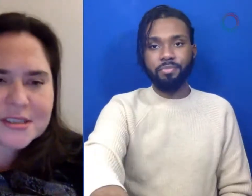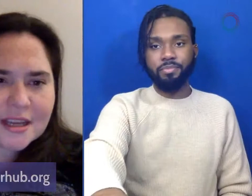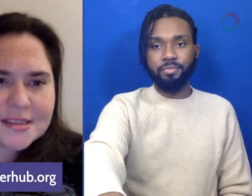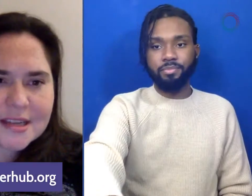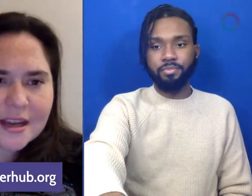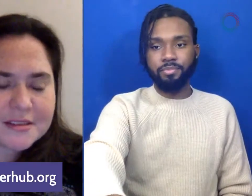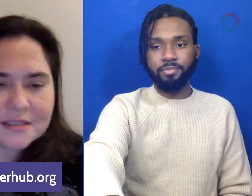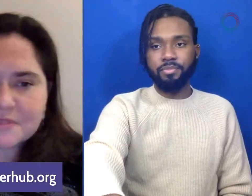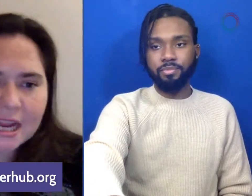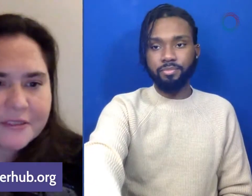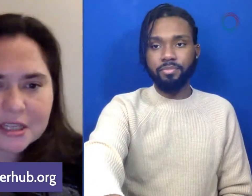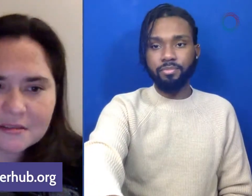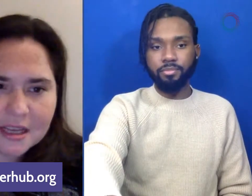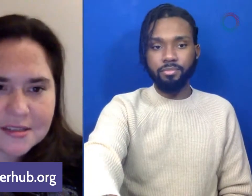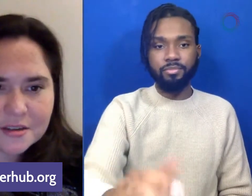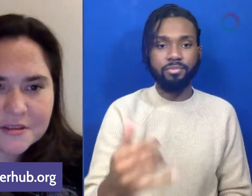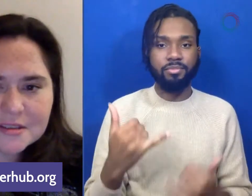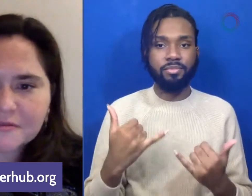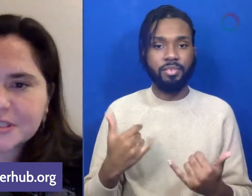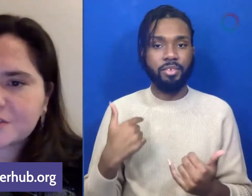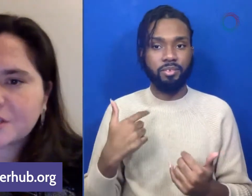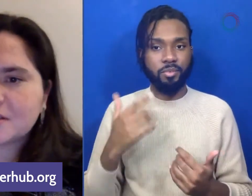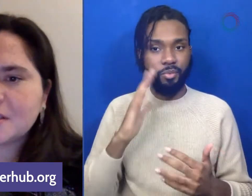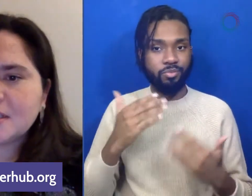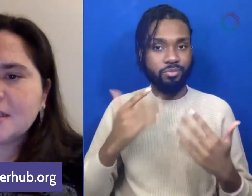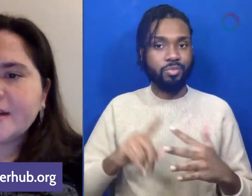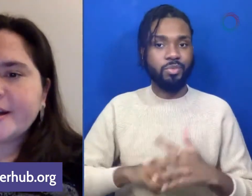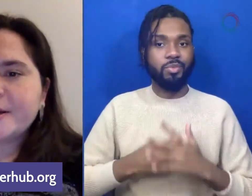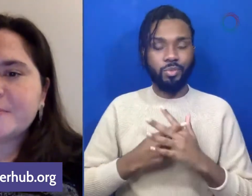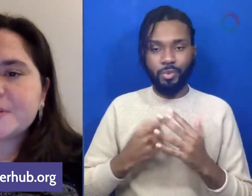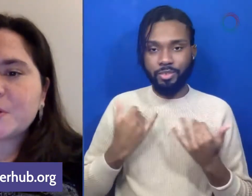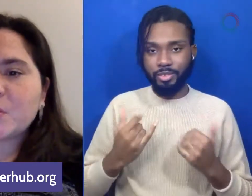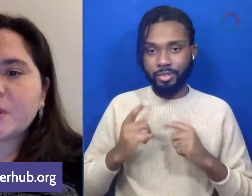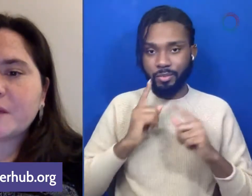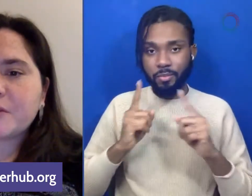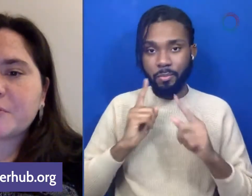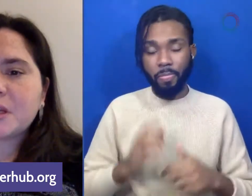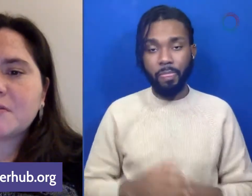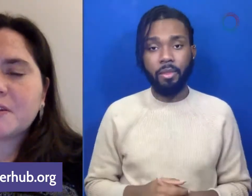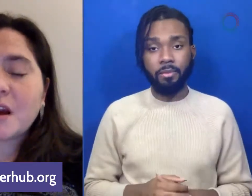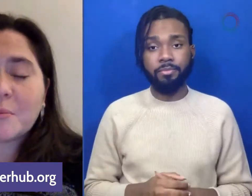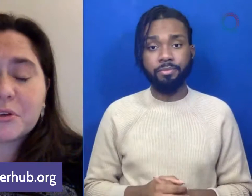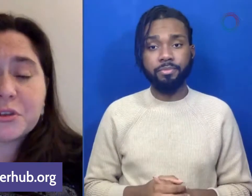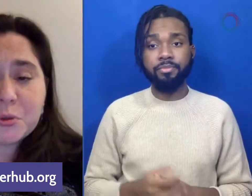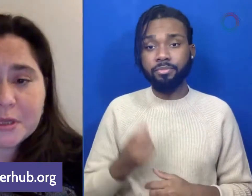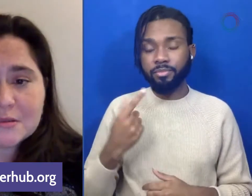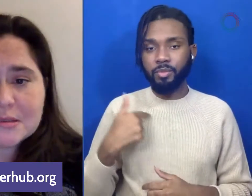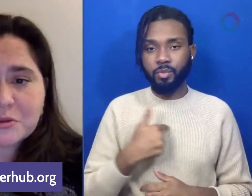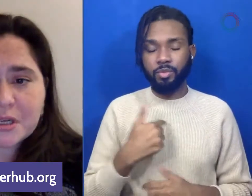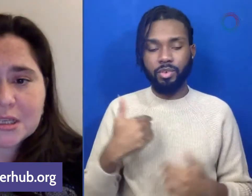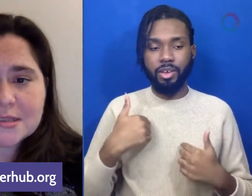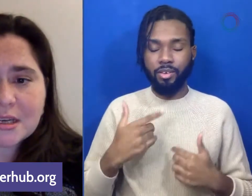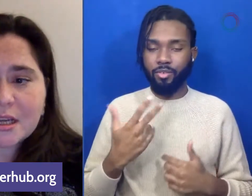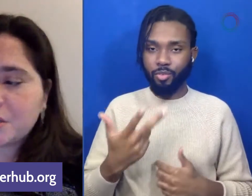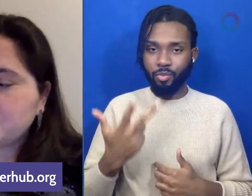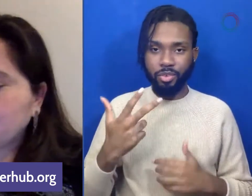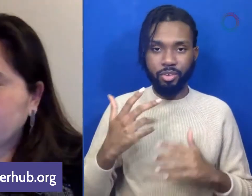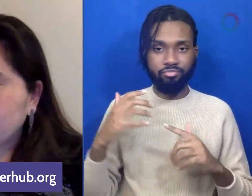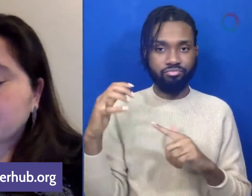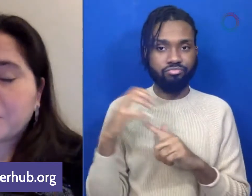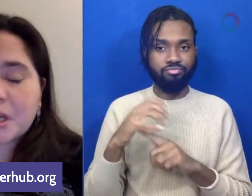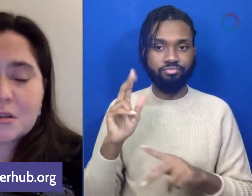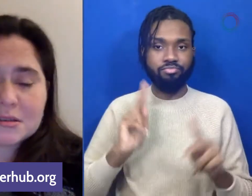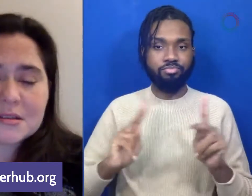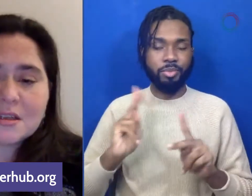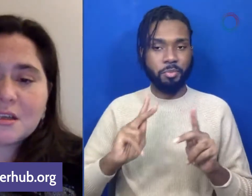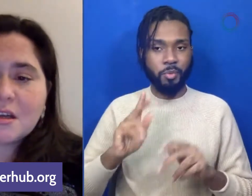ahead and just get us to dive in and start this conversation. So we have three phenomenal humans joining us tonight who I